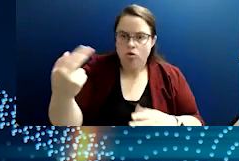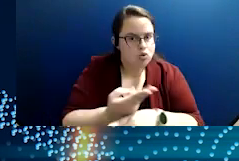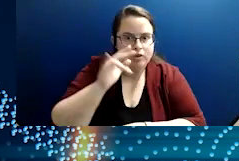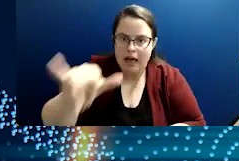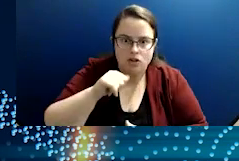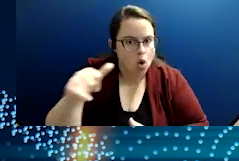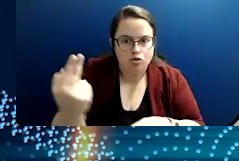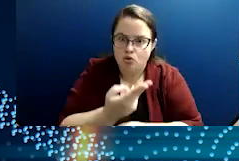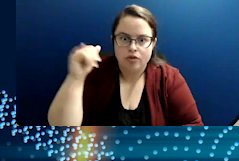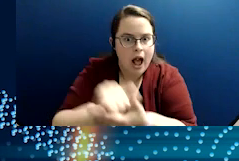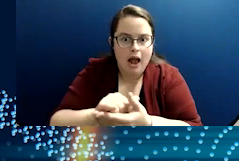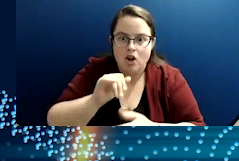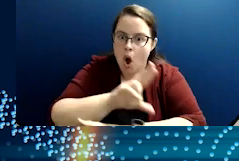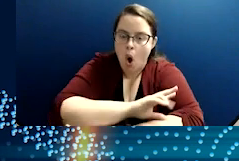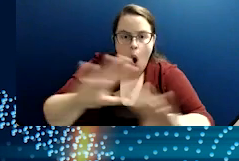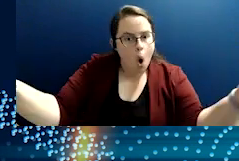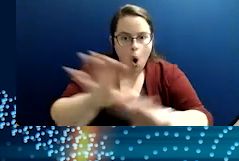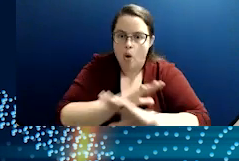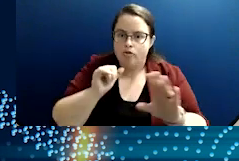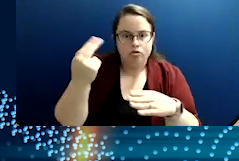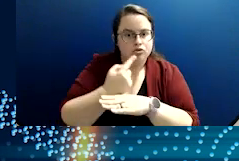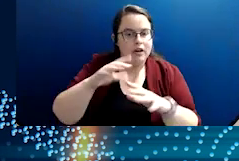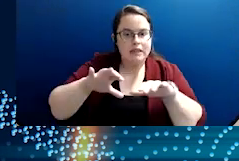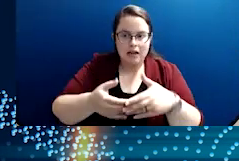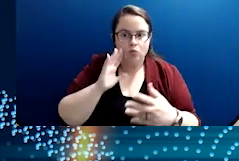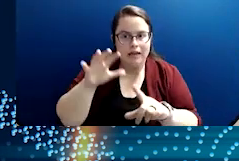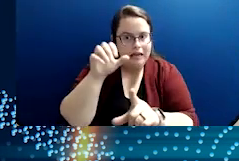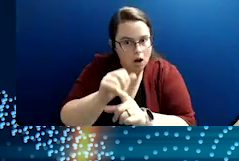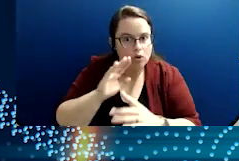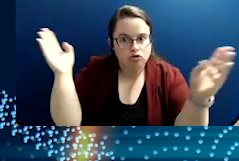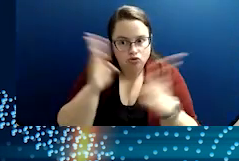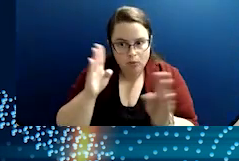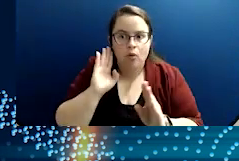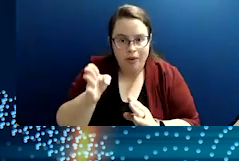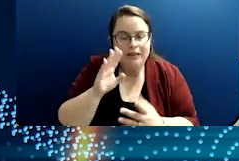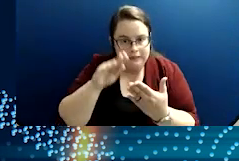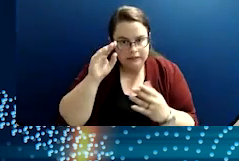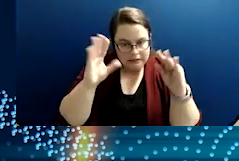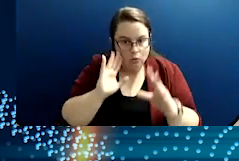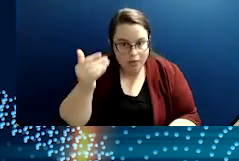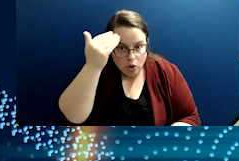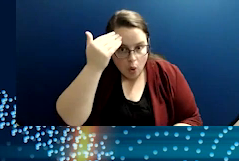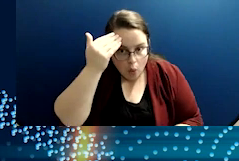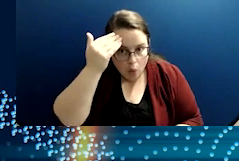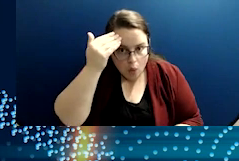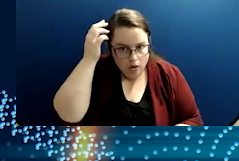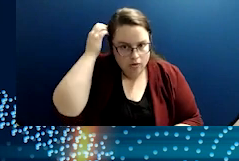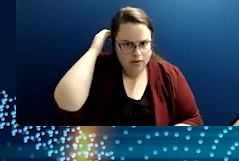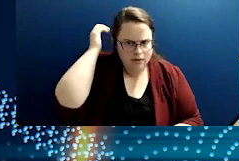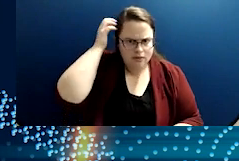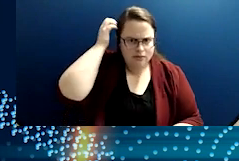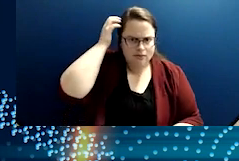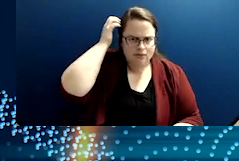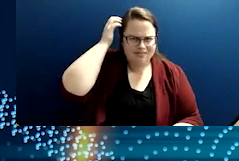Do not use that in your classes. Okay. You're going to get caught. Your teachers are going to know." And he's like, "What are you talking?